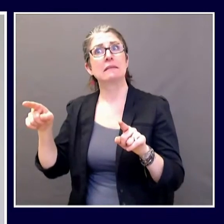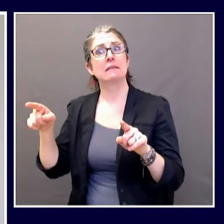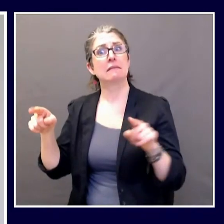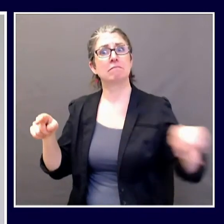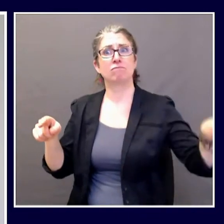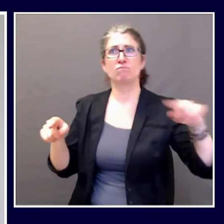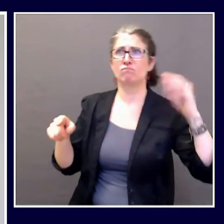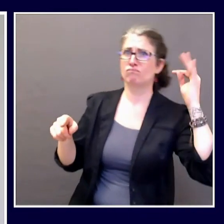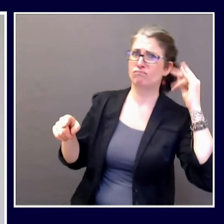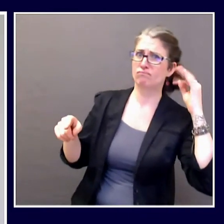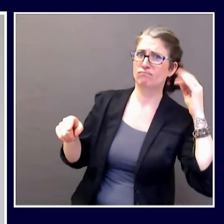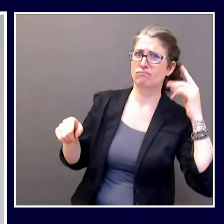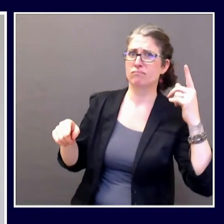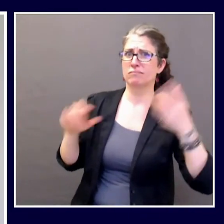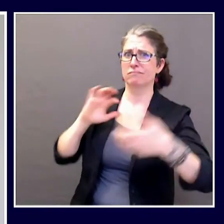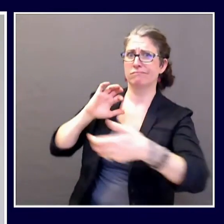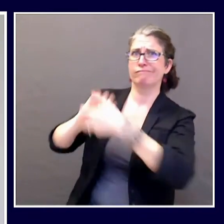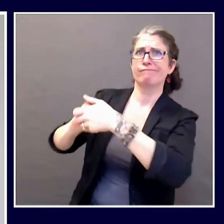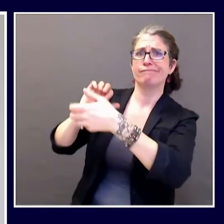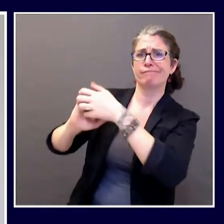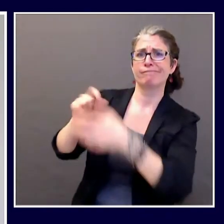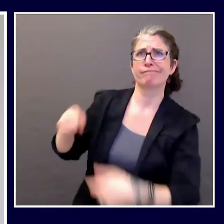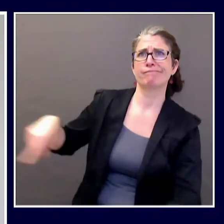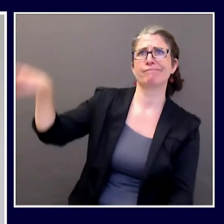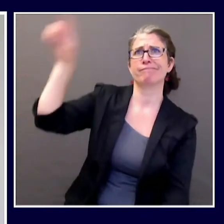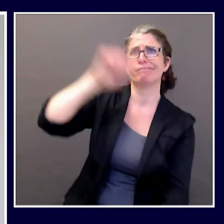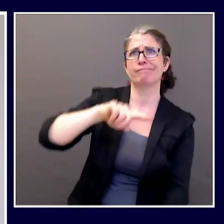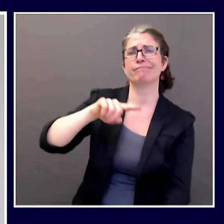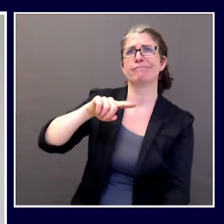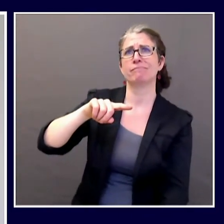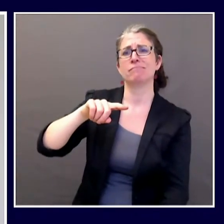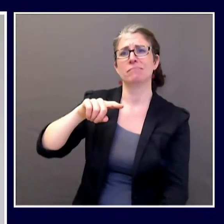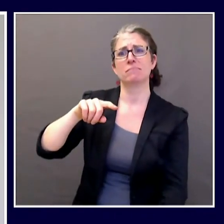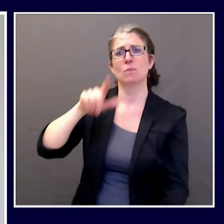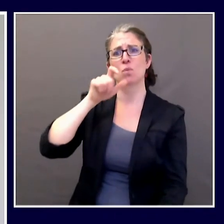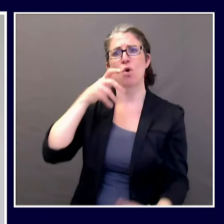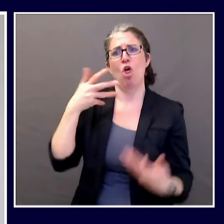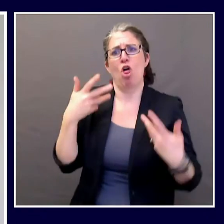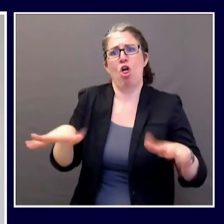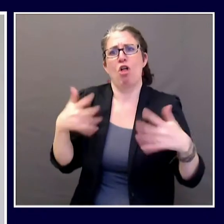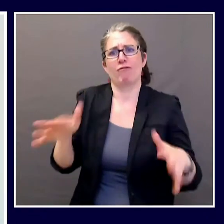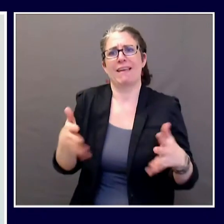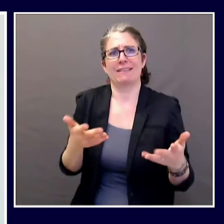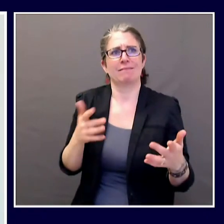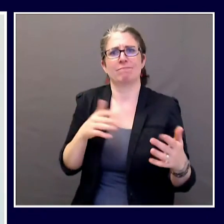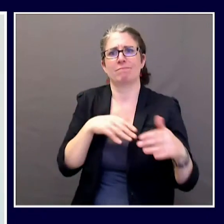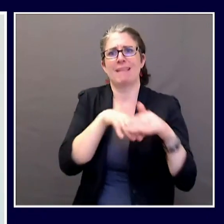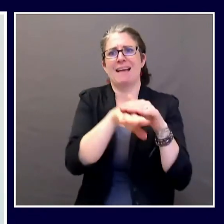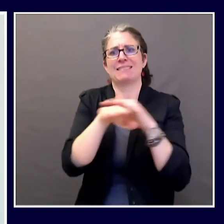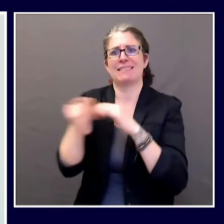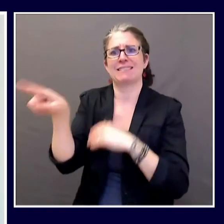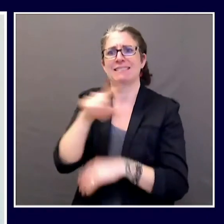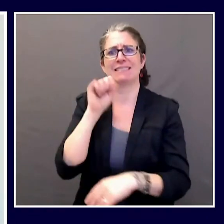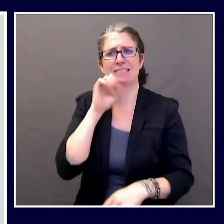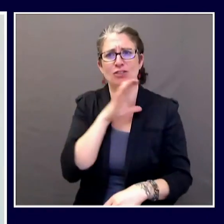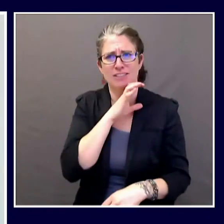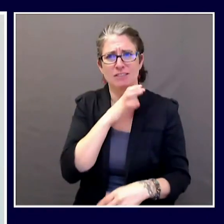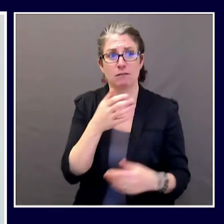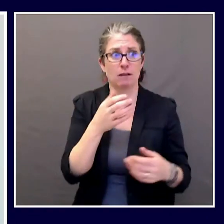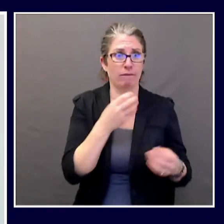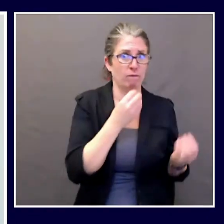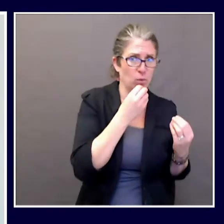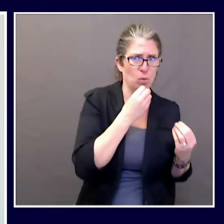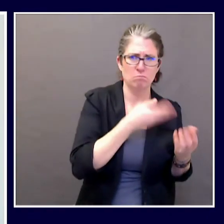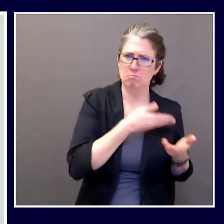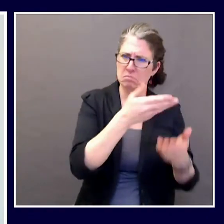through the process of getting the vaccine in the days ahead. We have thought of that, and we are doing it. We have